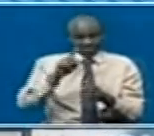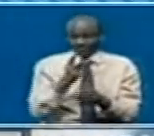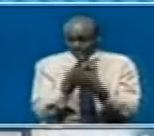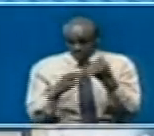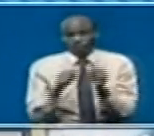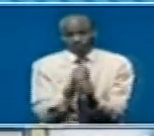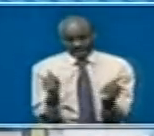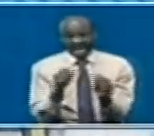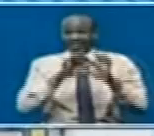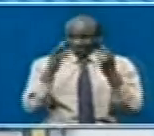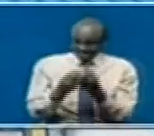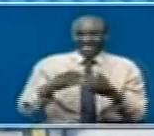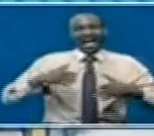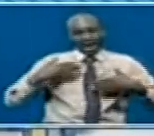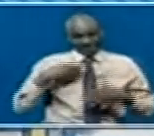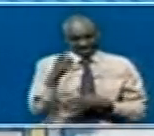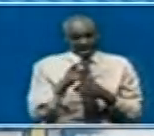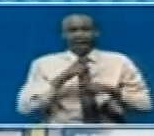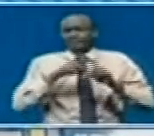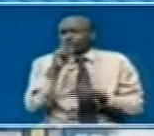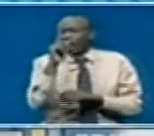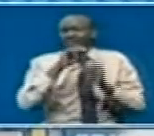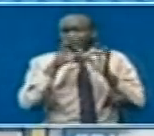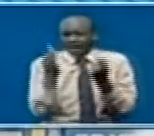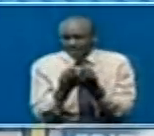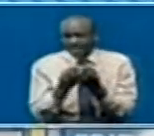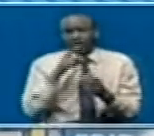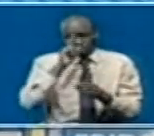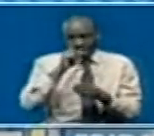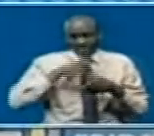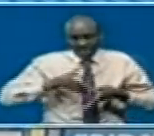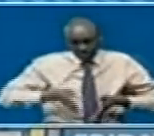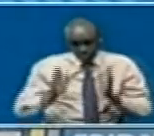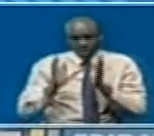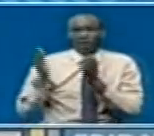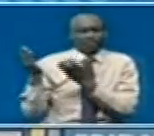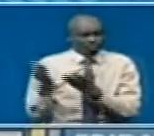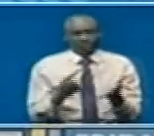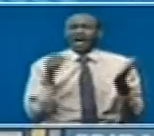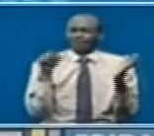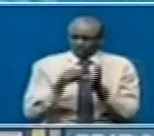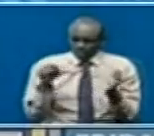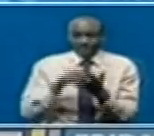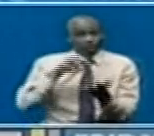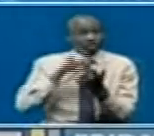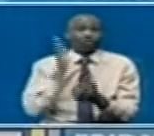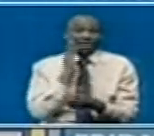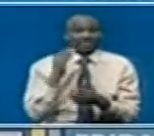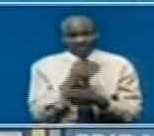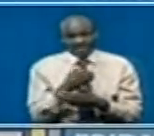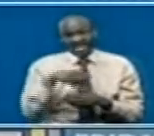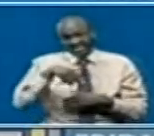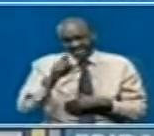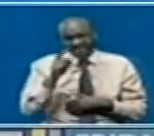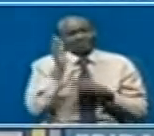then the family is obviously joyful. But for one family, the birth of a child brought to light a condition the mother had that has left